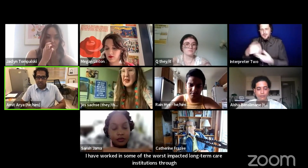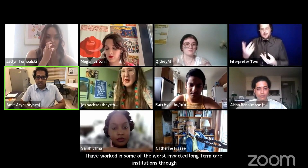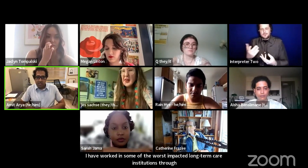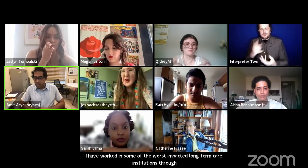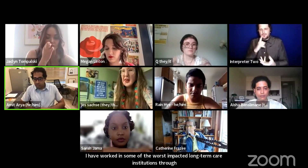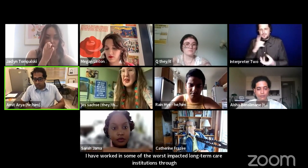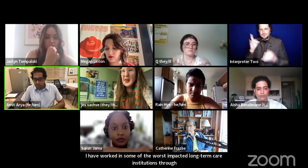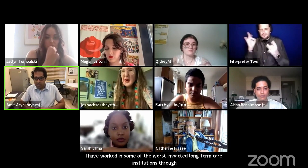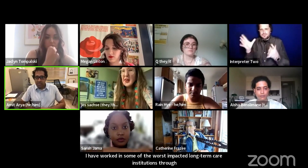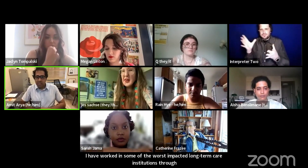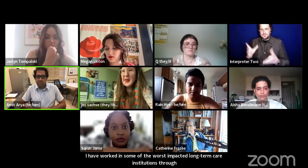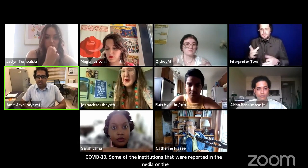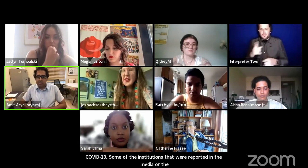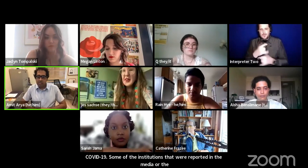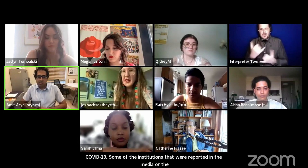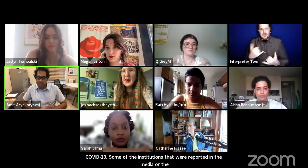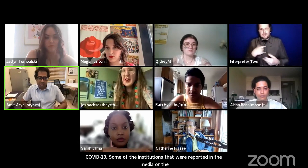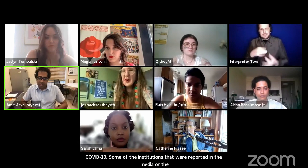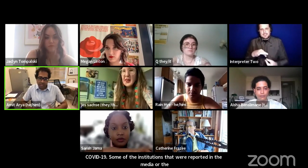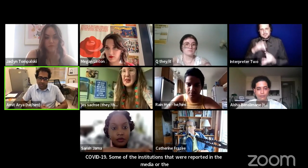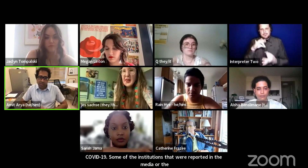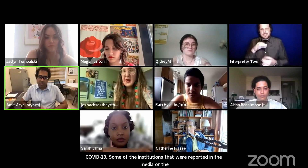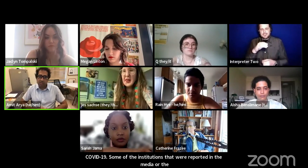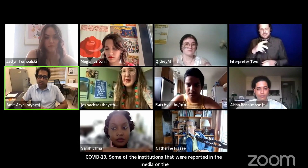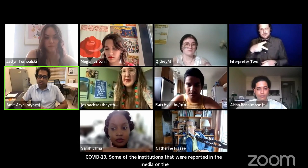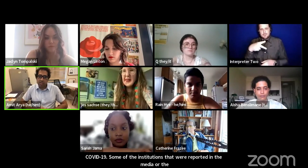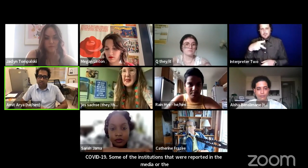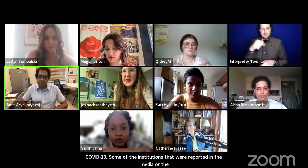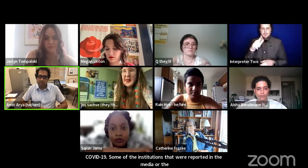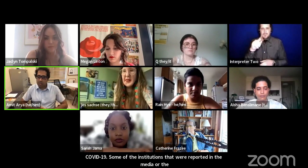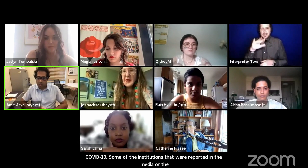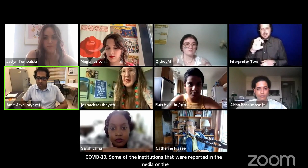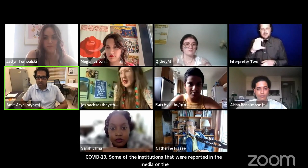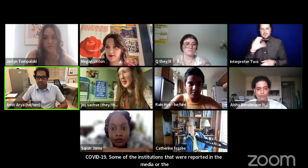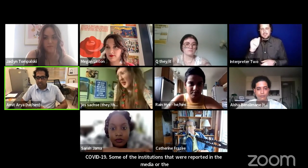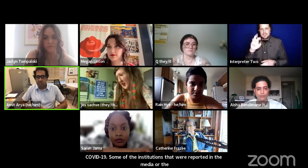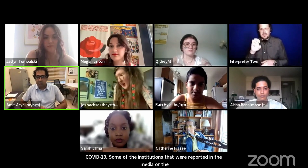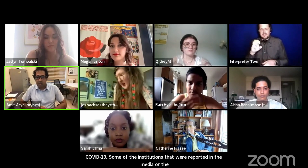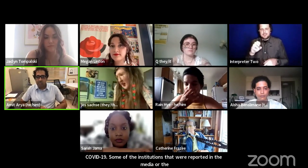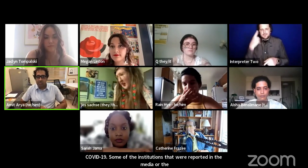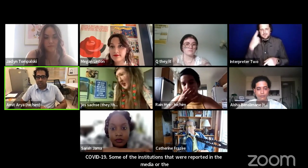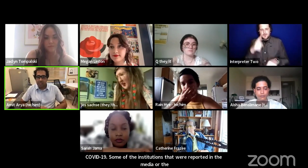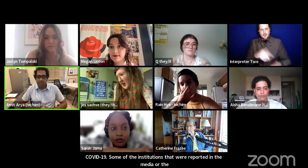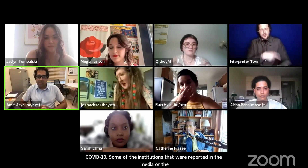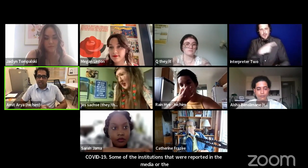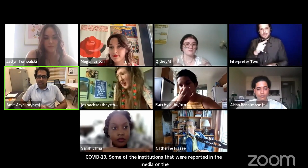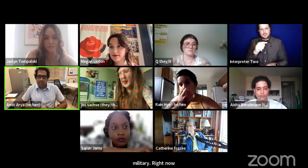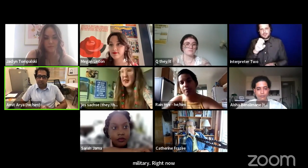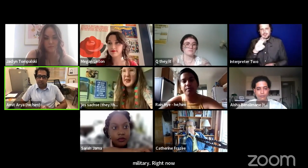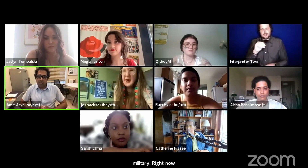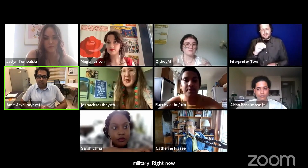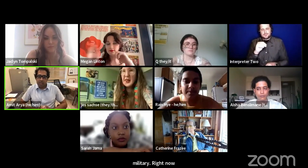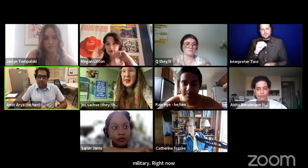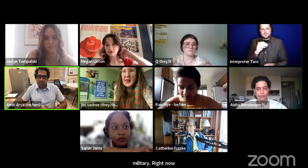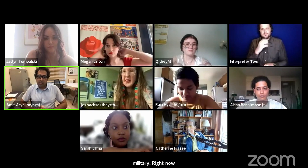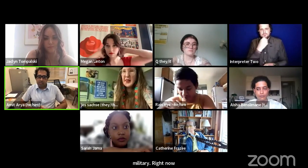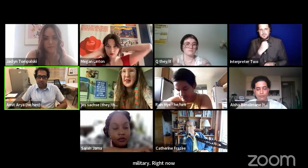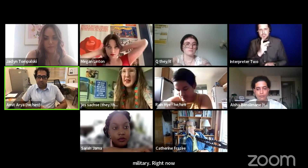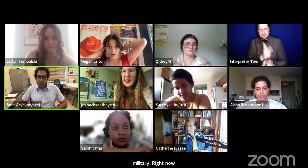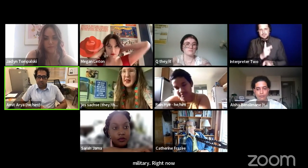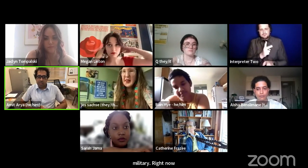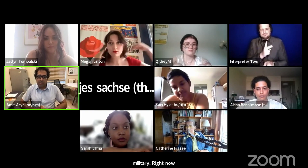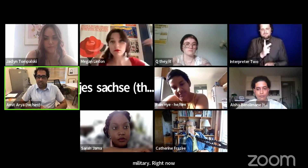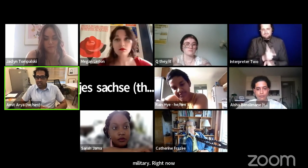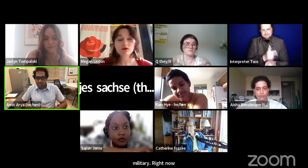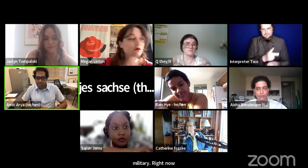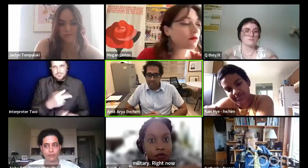I provide specialist palliative care services in many settings, but also in long-term care institutions as well, where I sort of